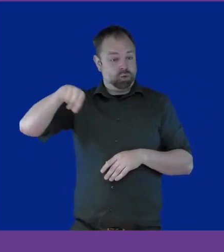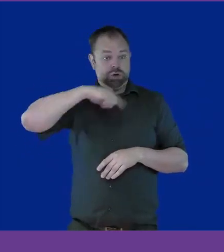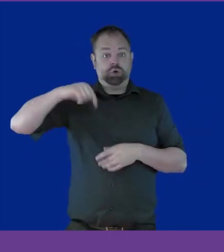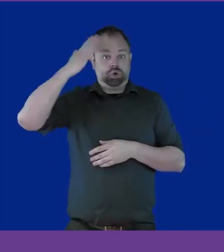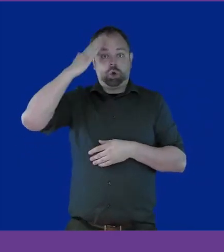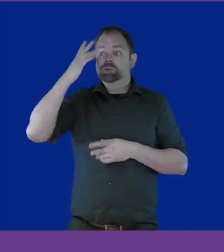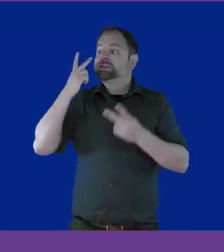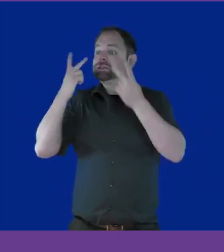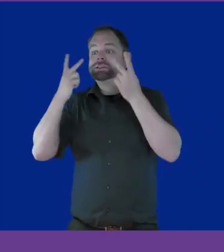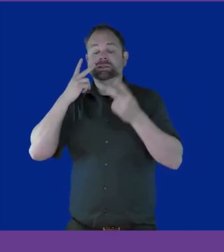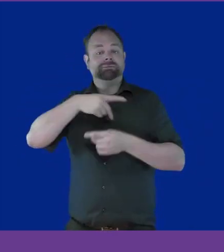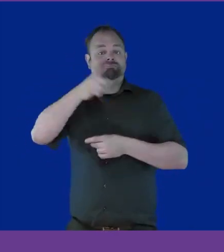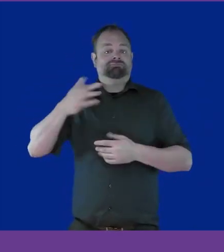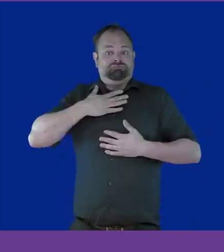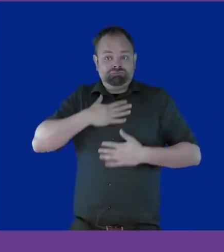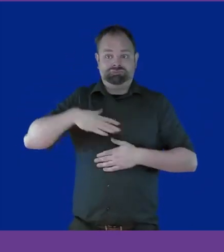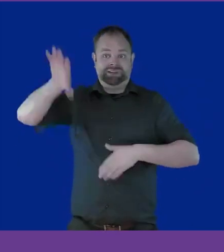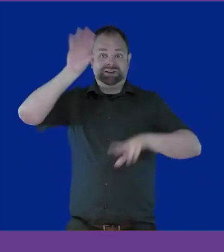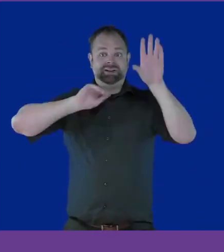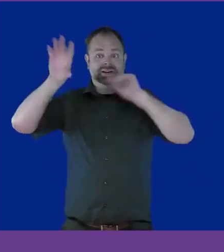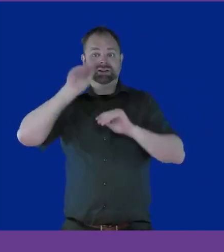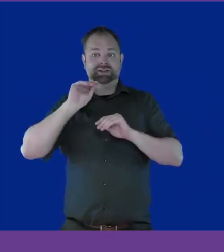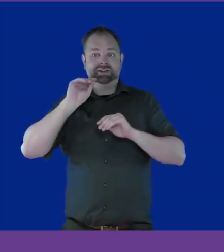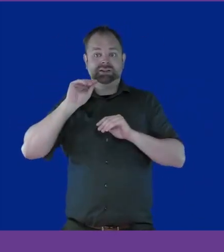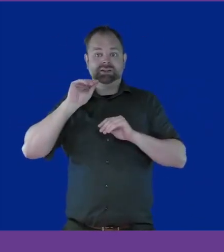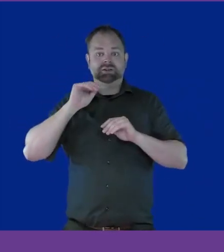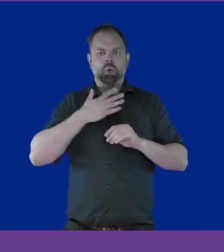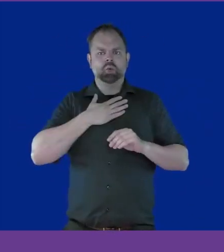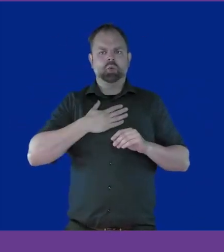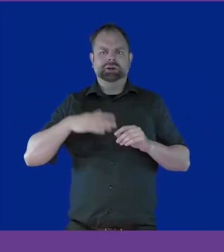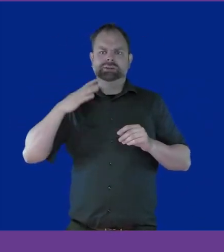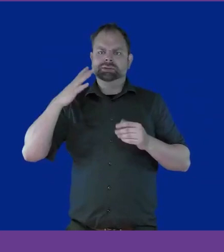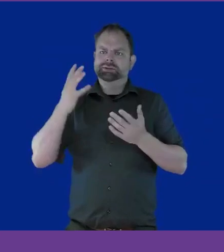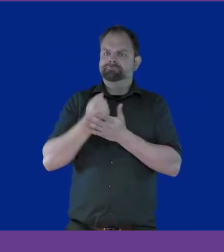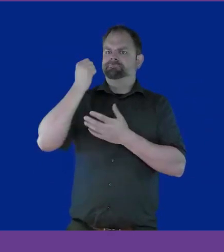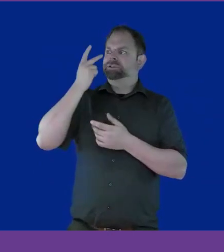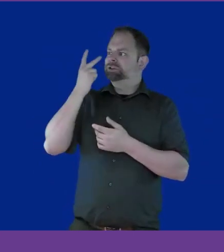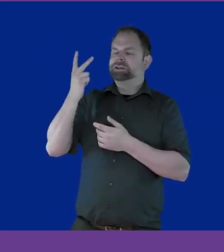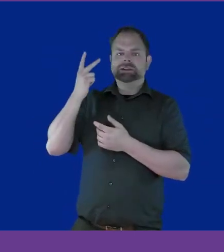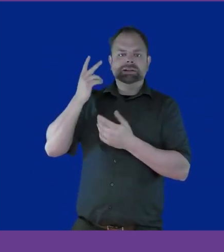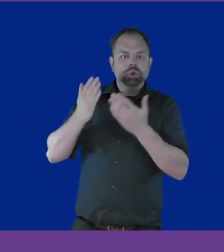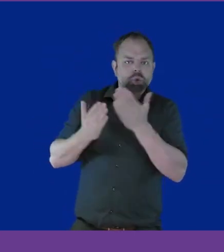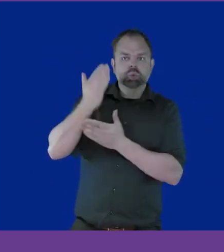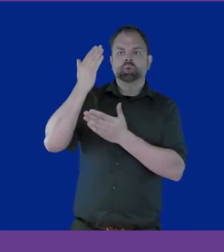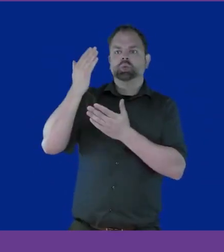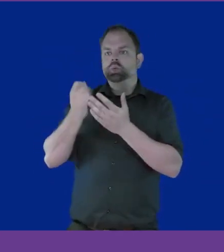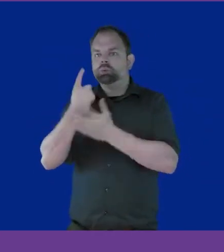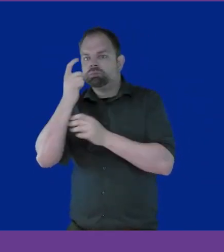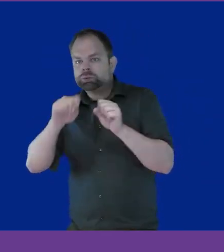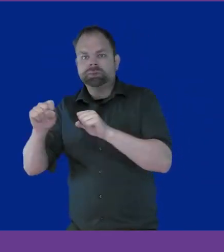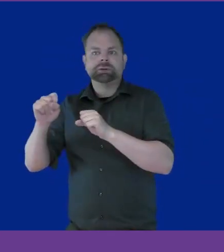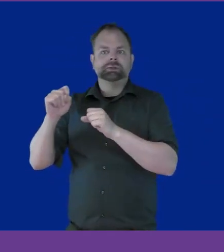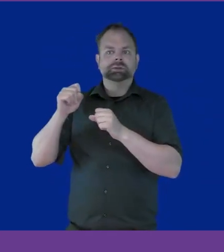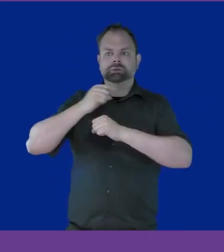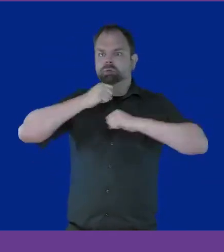we learn them. Is there a thing where you are active, where you are working to? I very much agree with you that